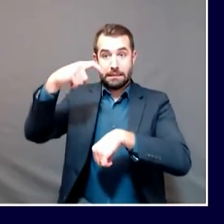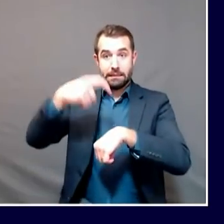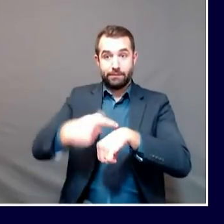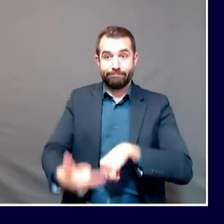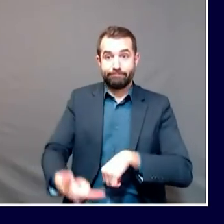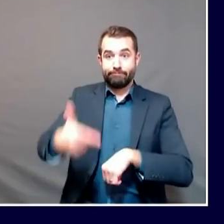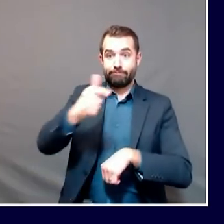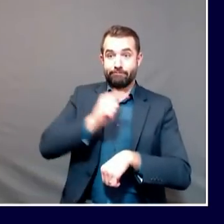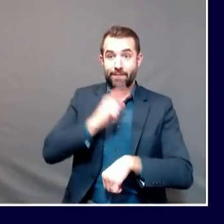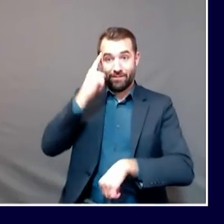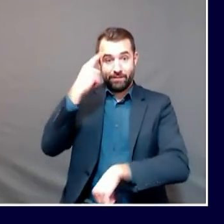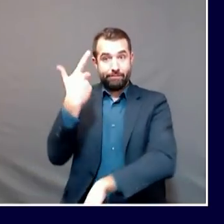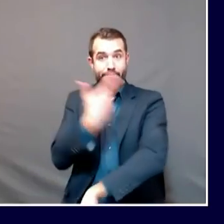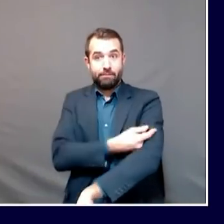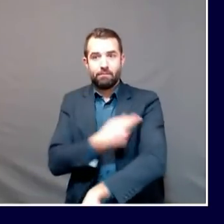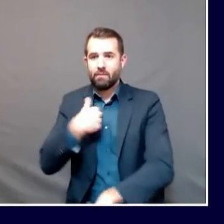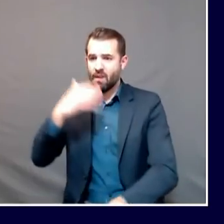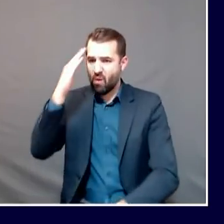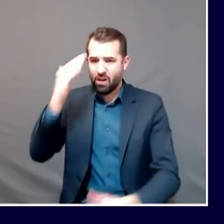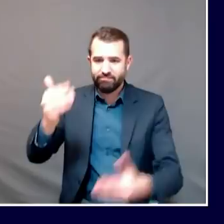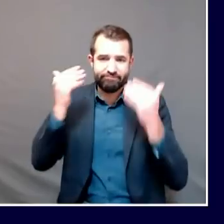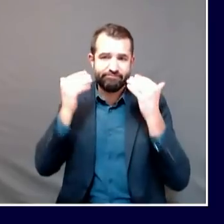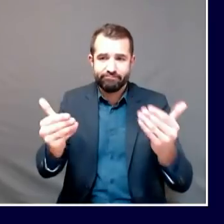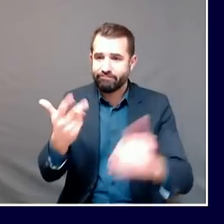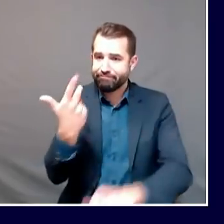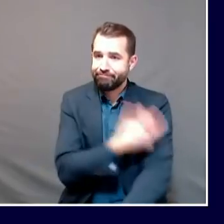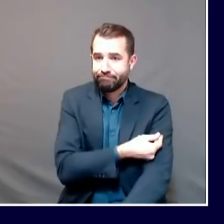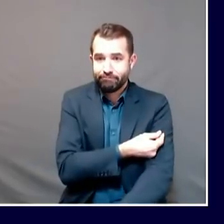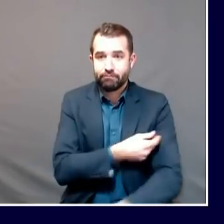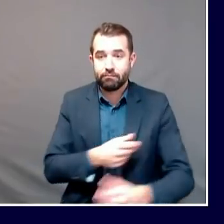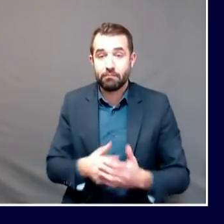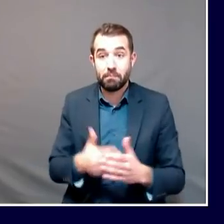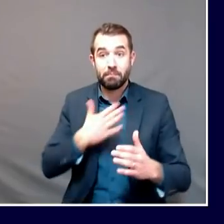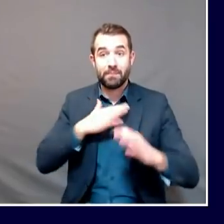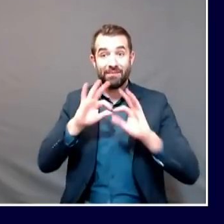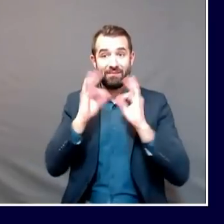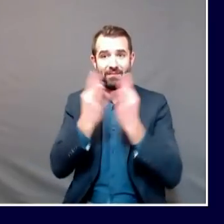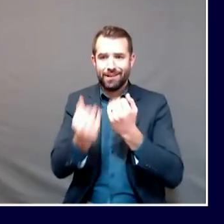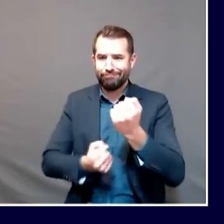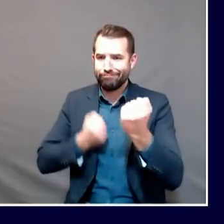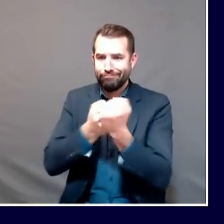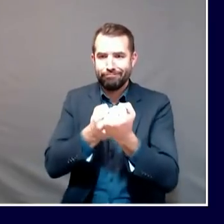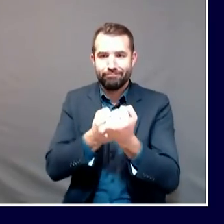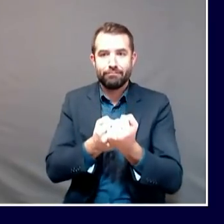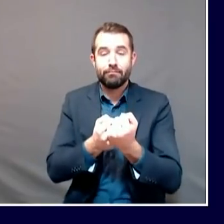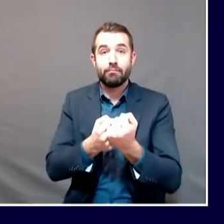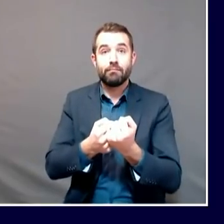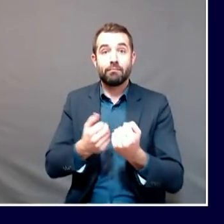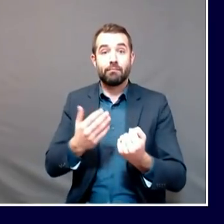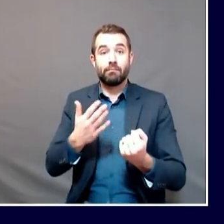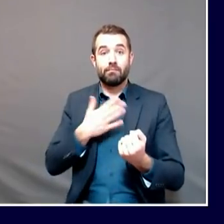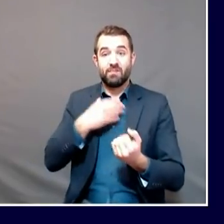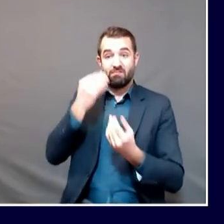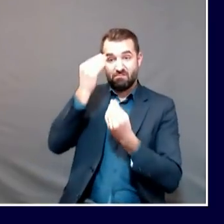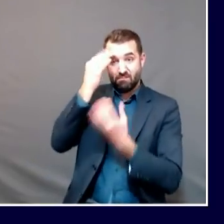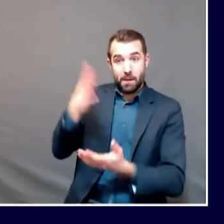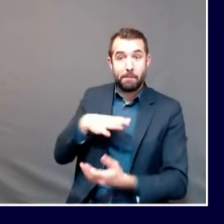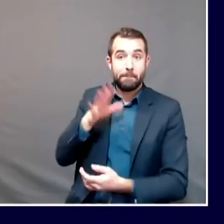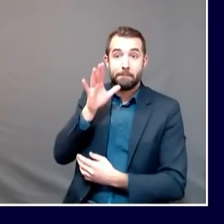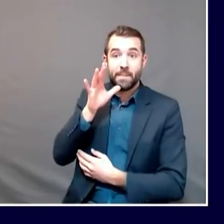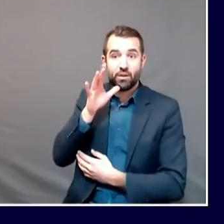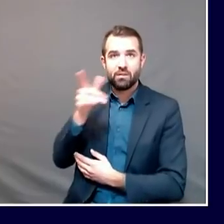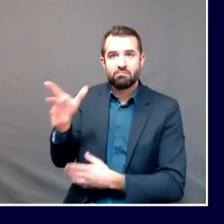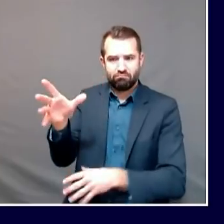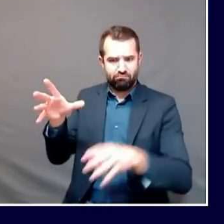asked my mother to do so, and she has told me that she absolutely will. That's the advice that I'm taking for myself.